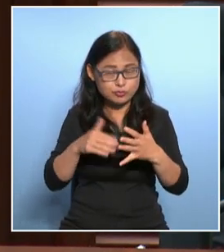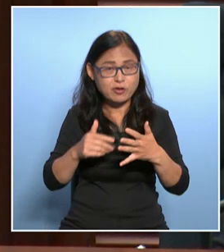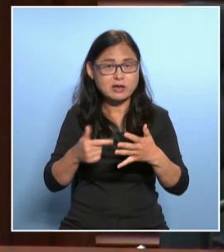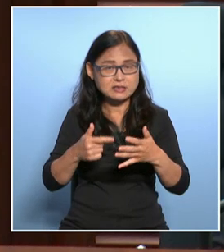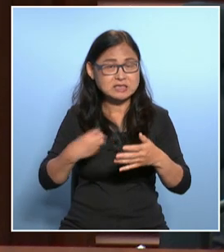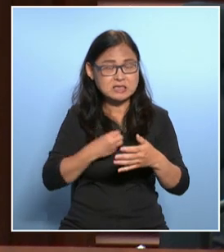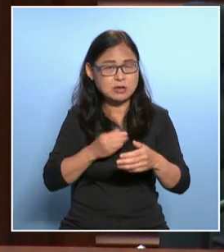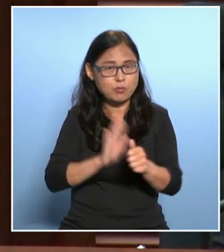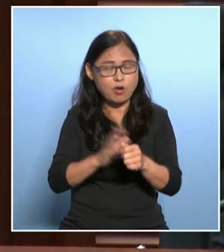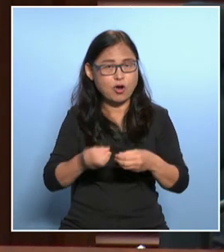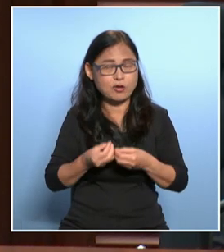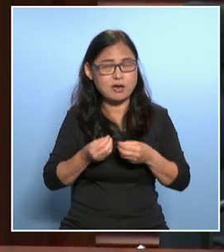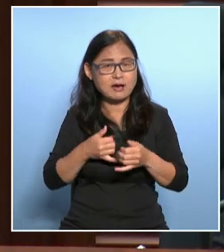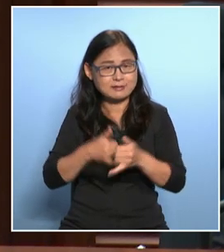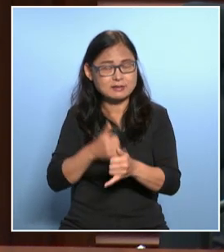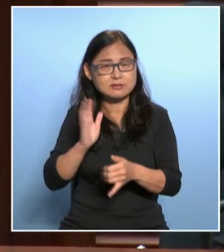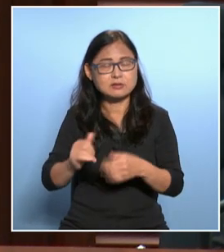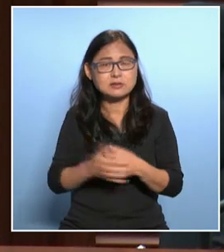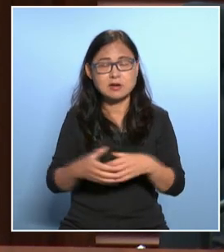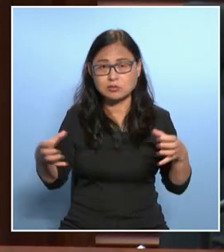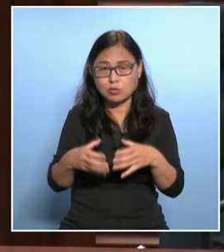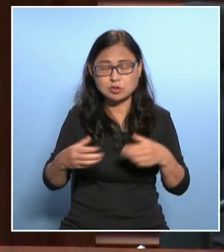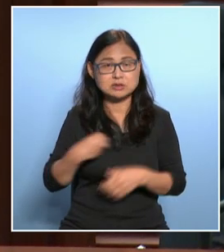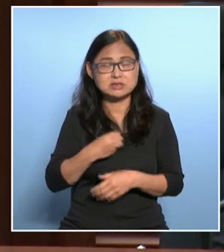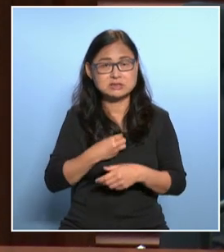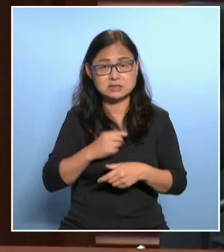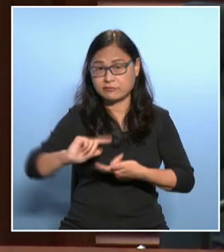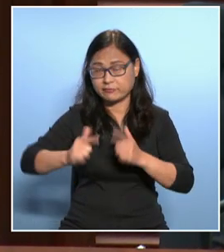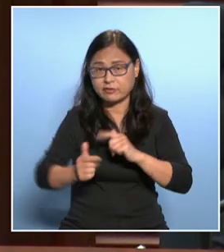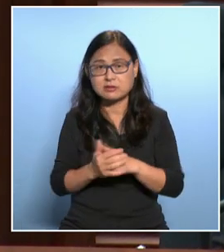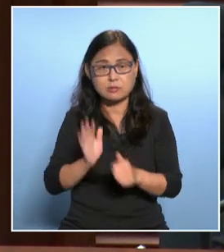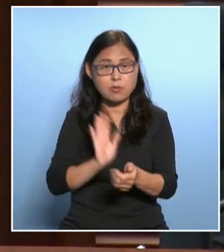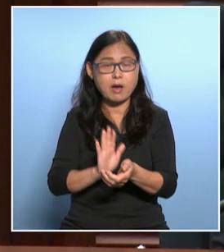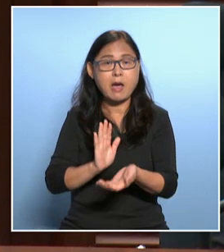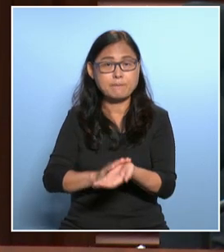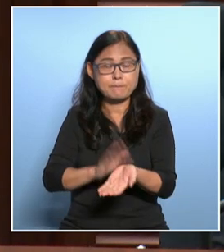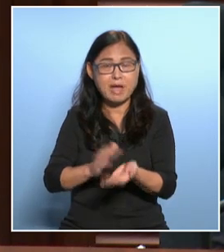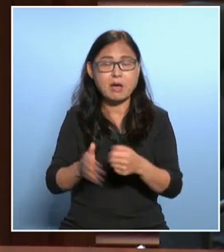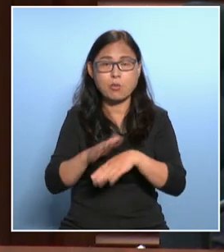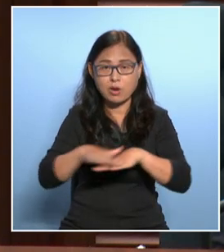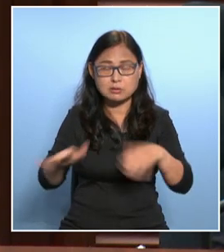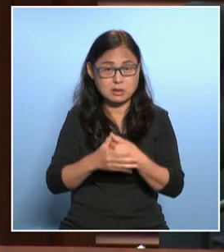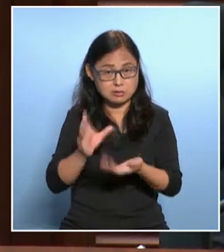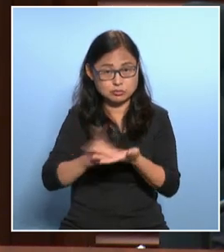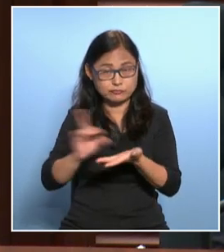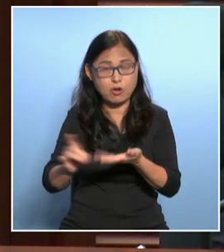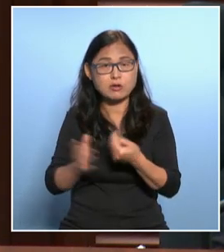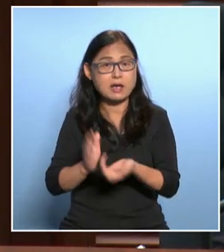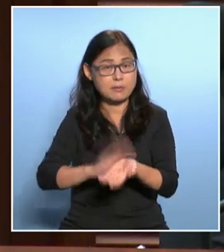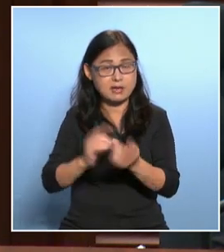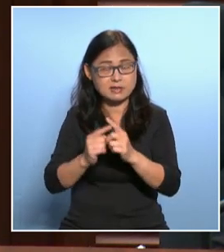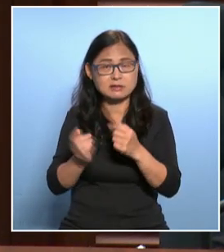For example, these patients can be referred for follow-up action in primary healthcare services providers.